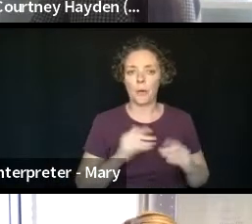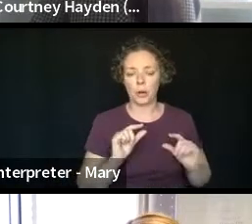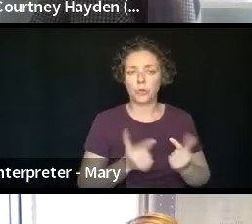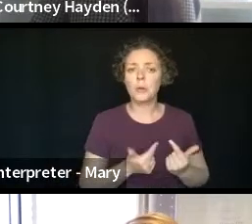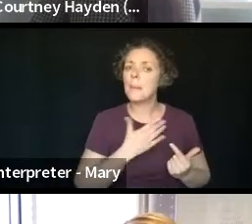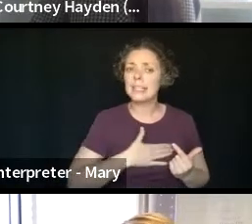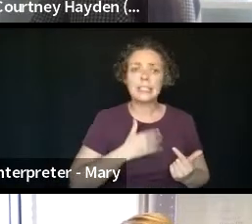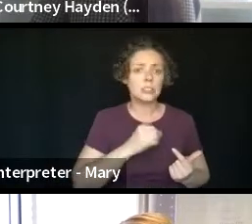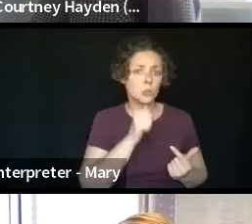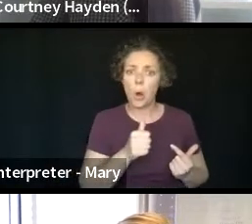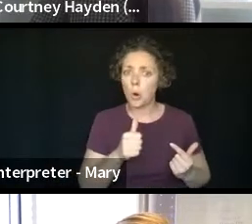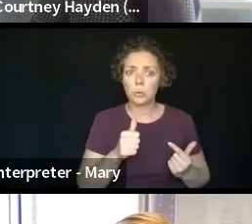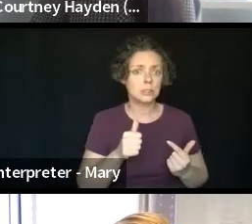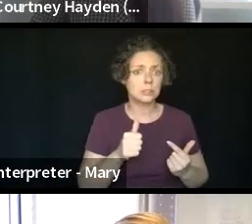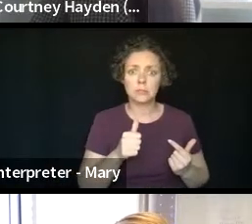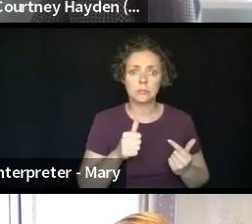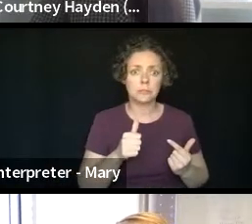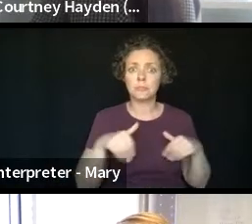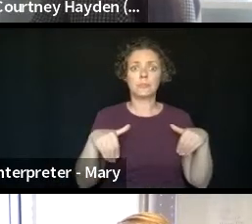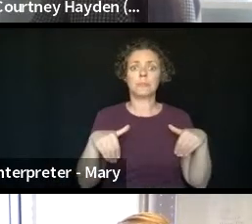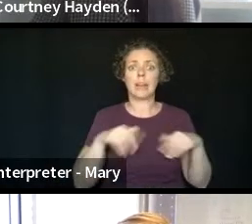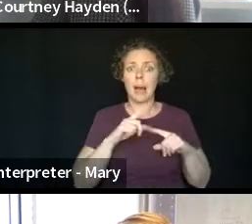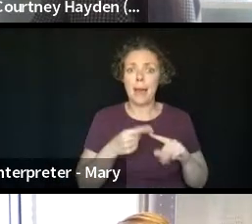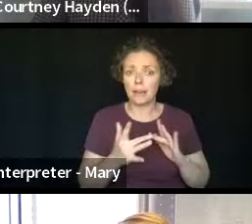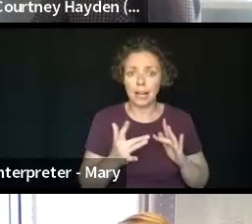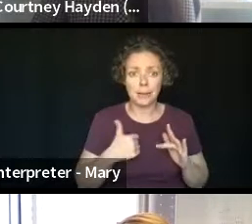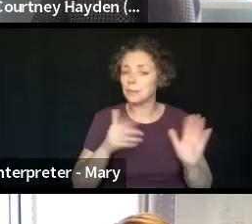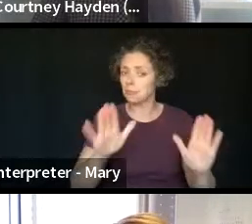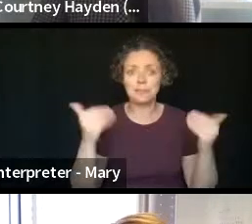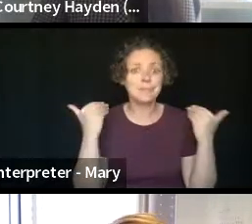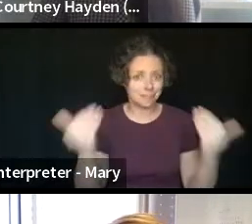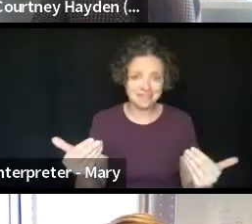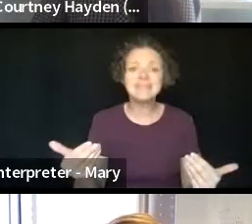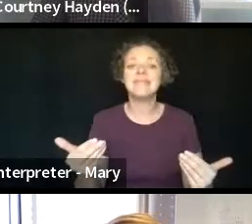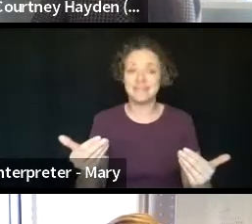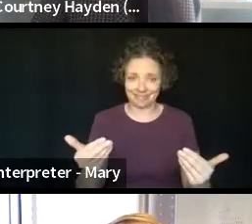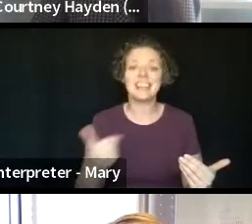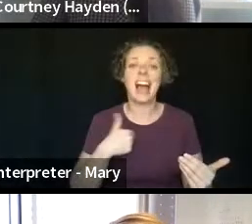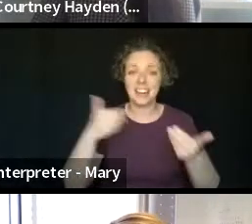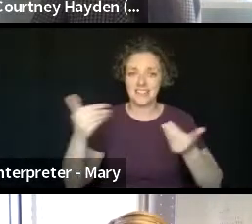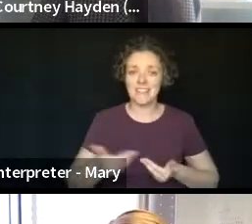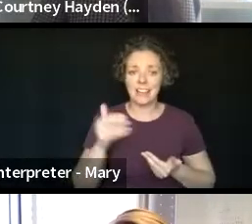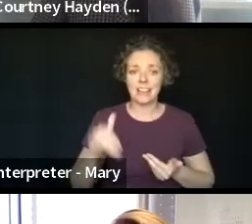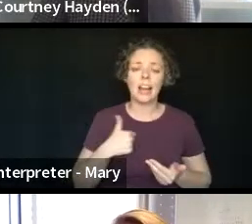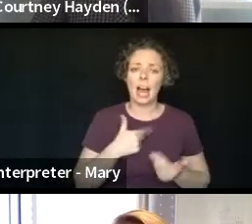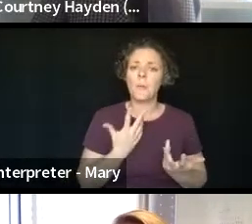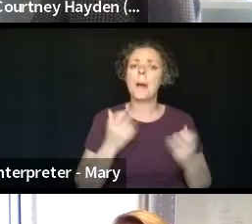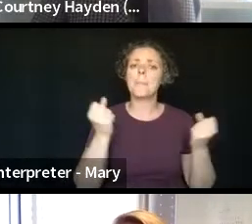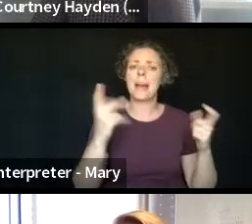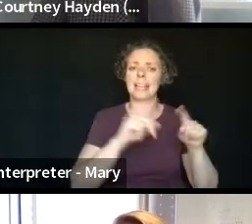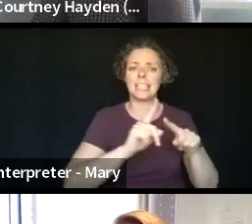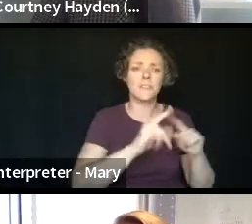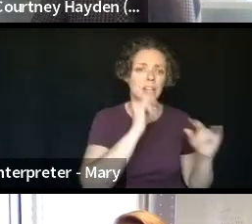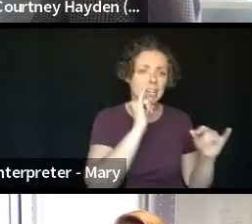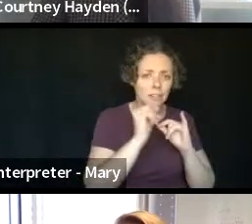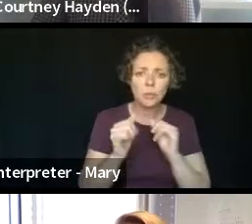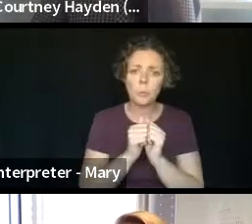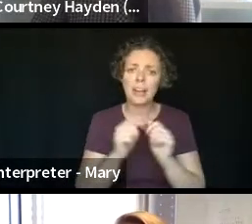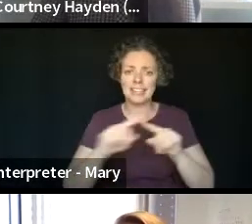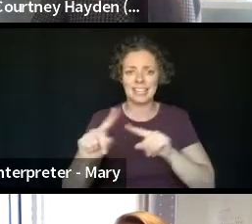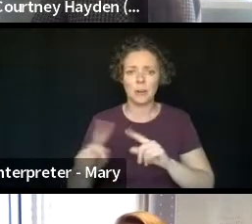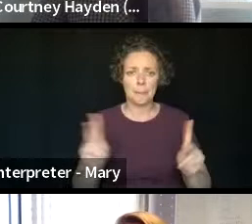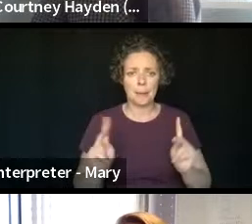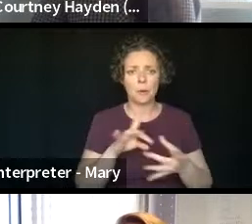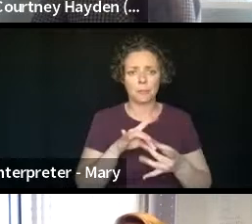love to do a social media like Facebook Live sort of series and interviews with different folks about these